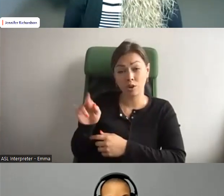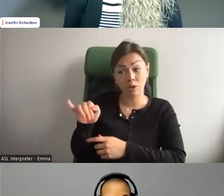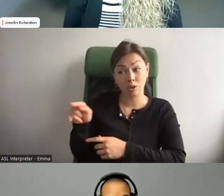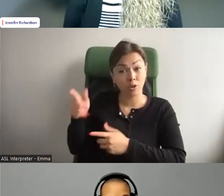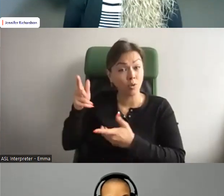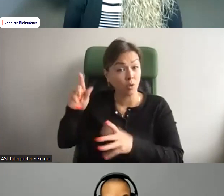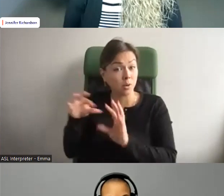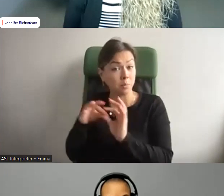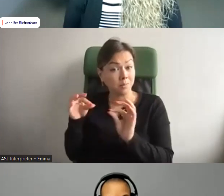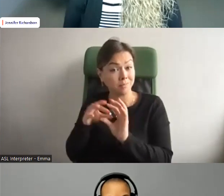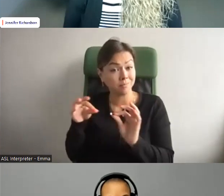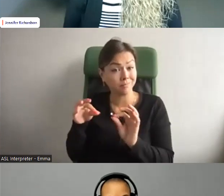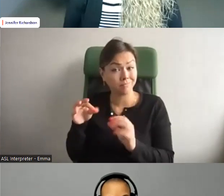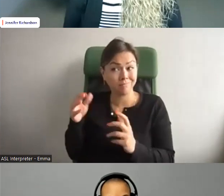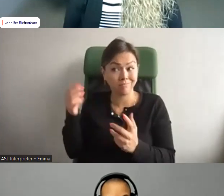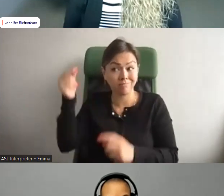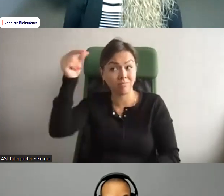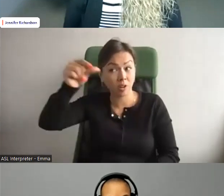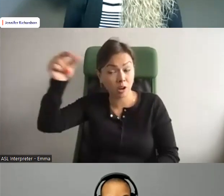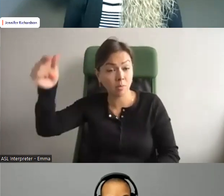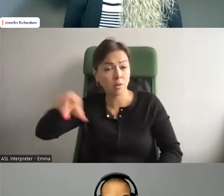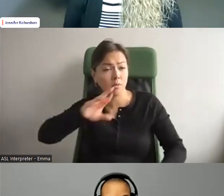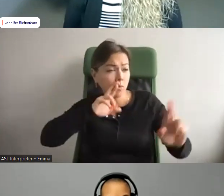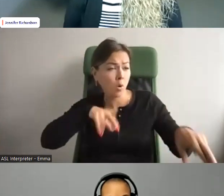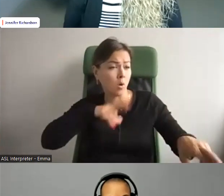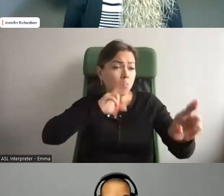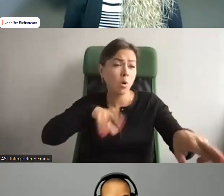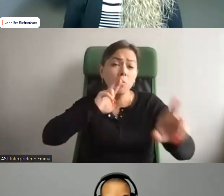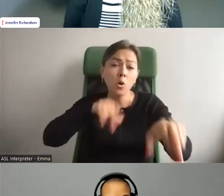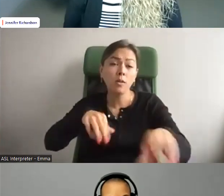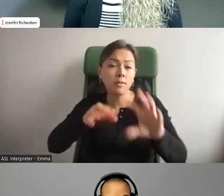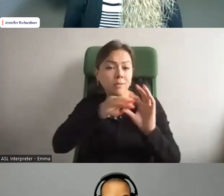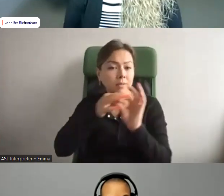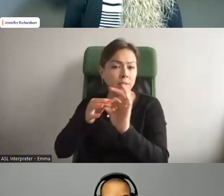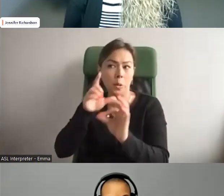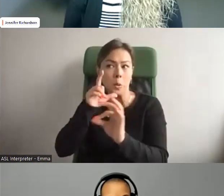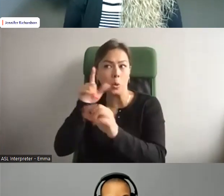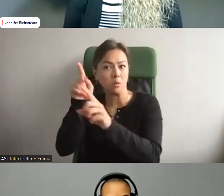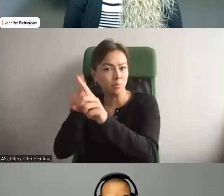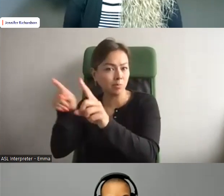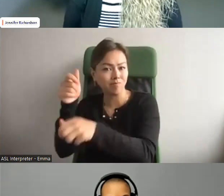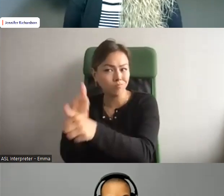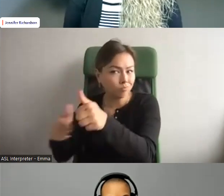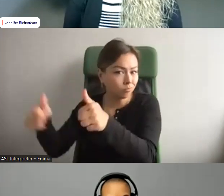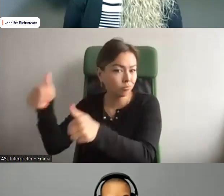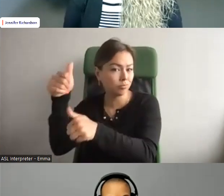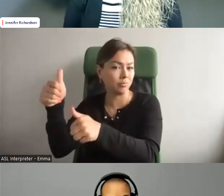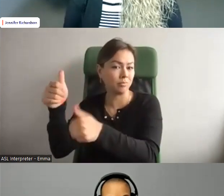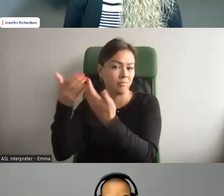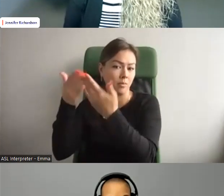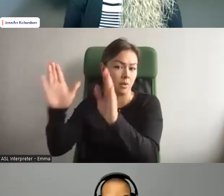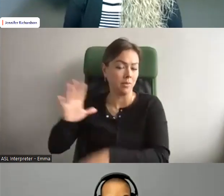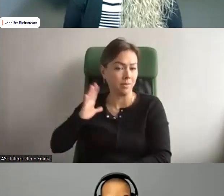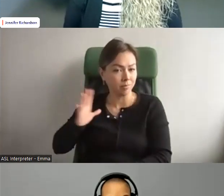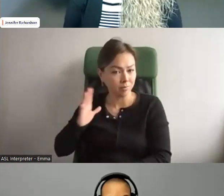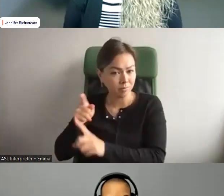we hear is the reporting of public officials within government. So we're getting the government side of the story.